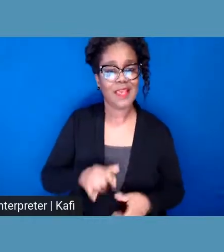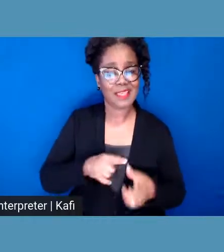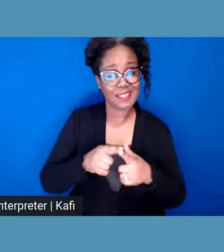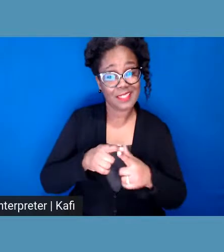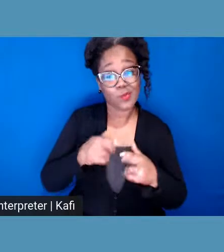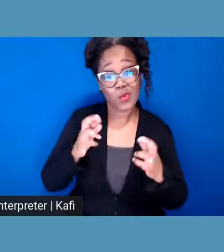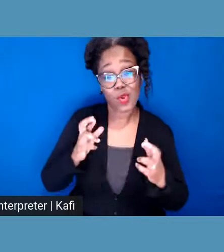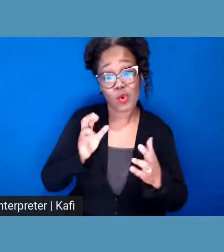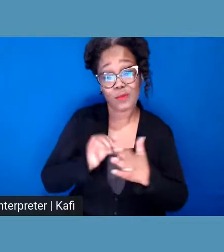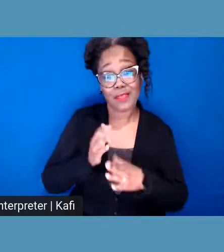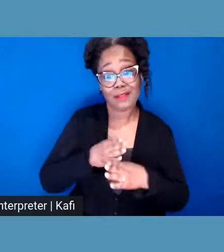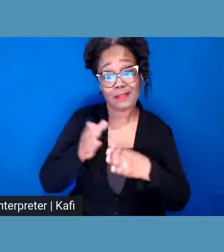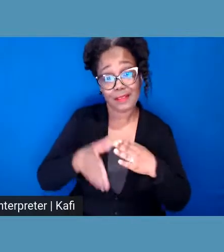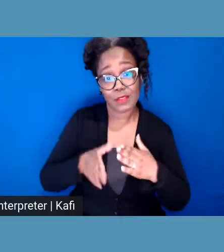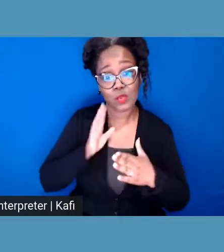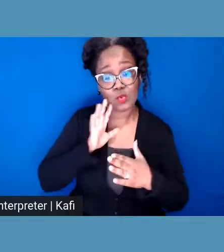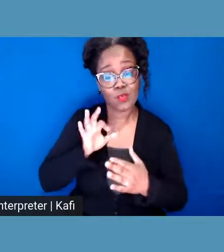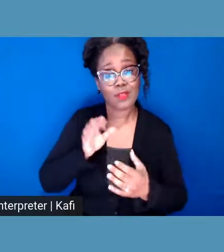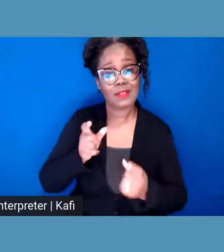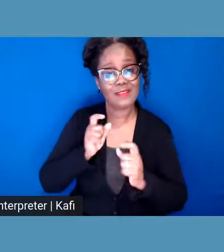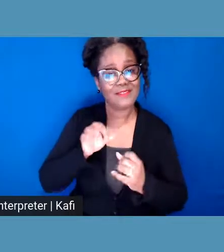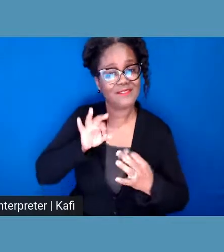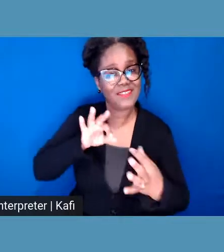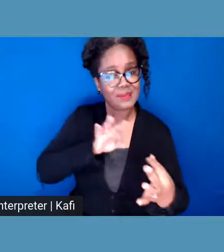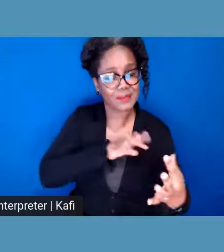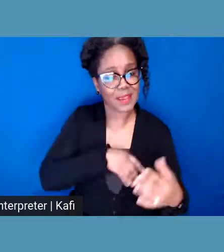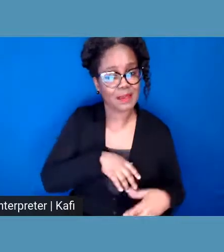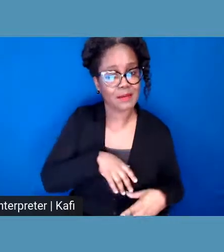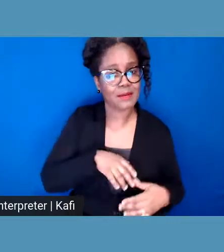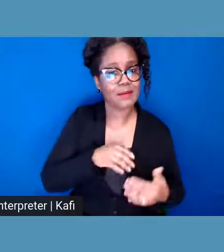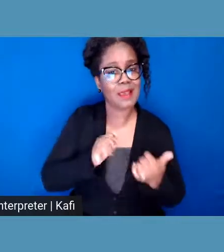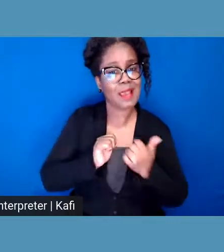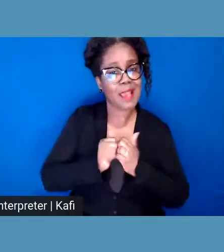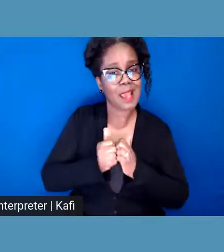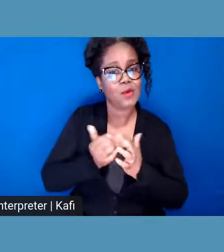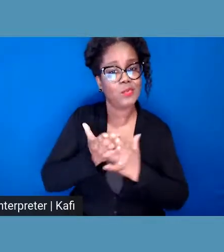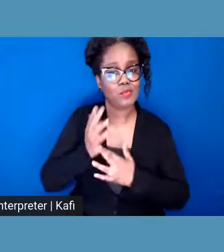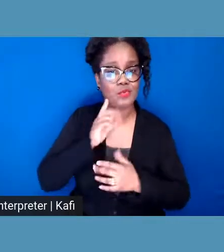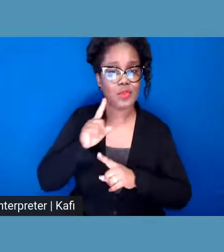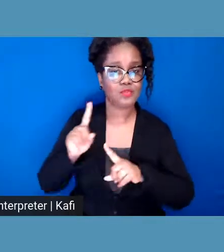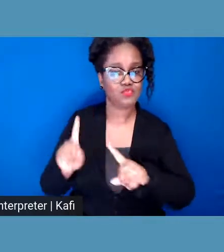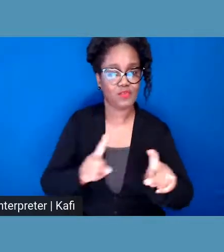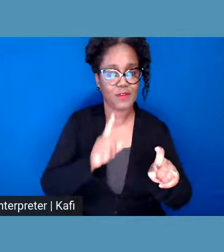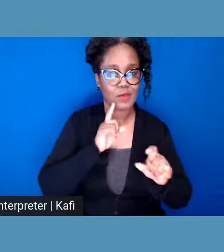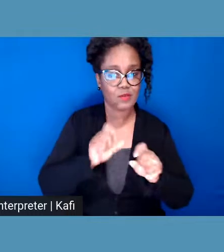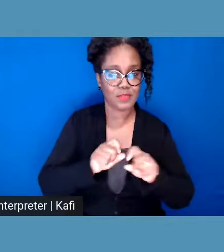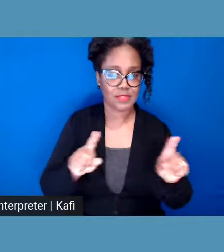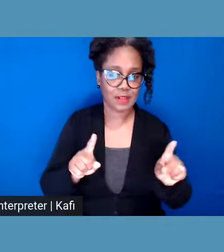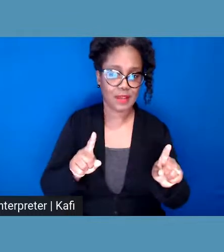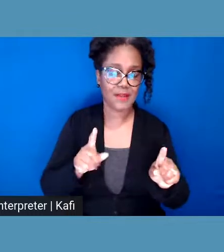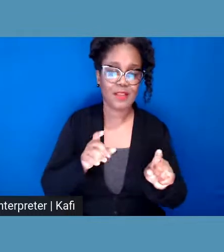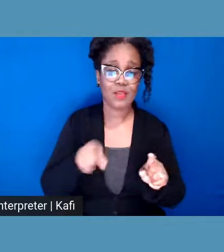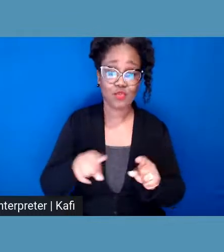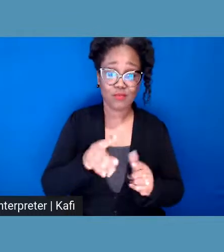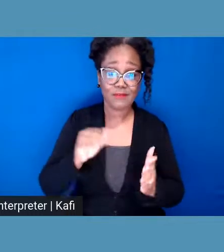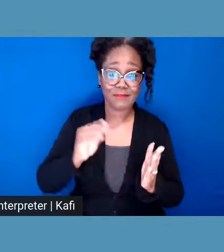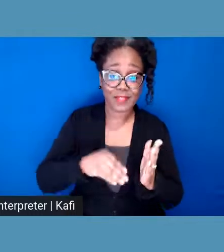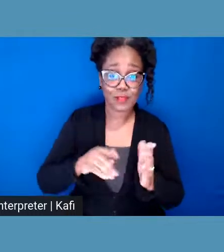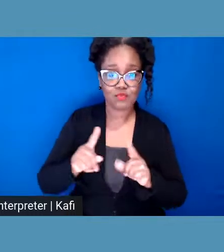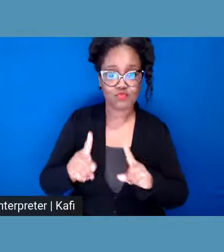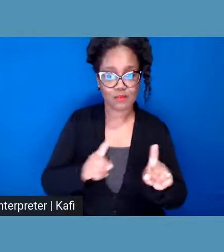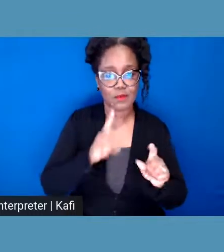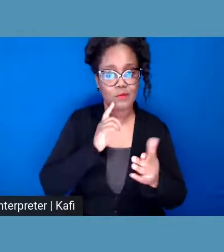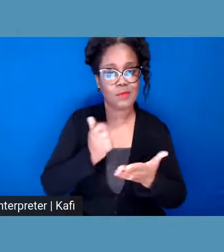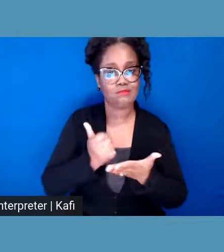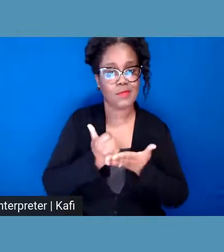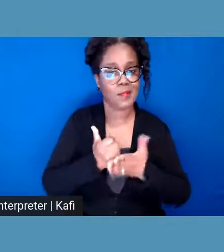survey. Sharing your experience through the survey will only take a few minutes and will greatly improve our work. During today's